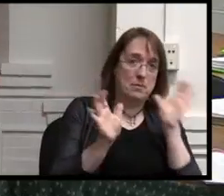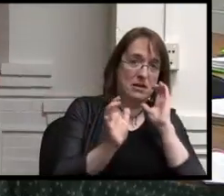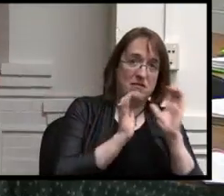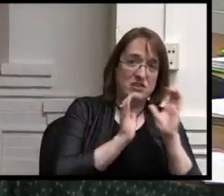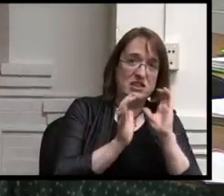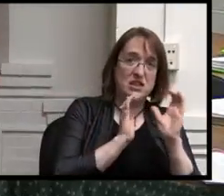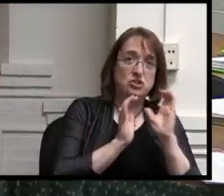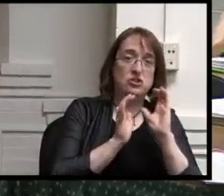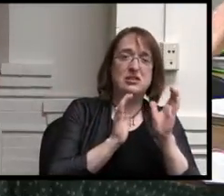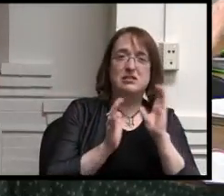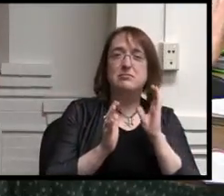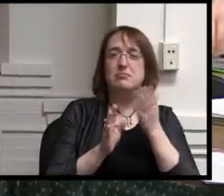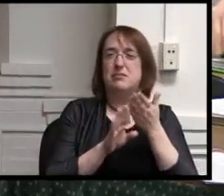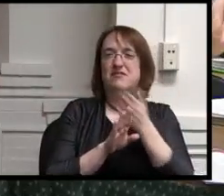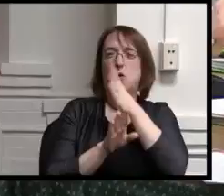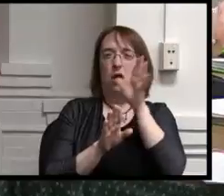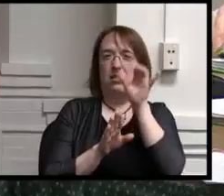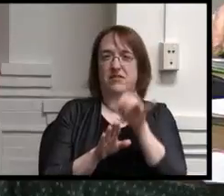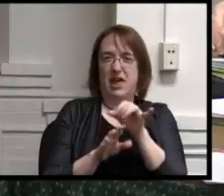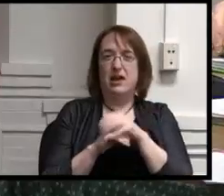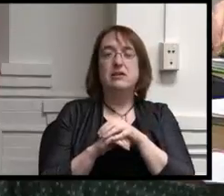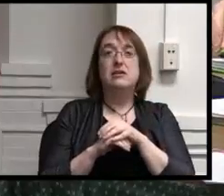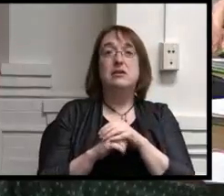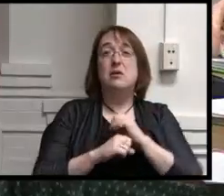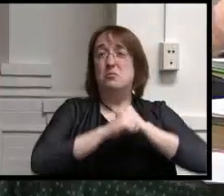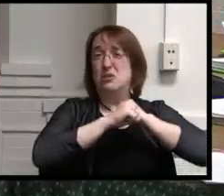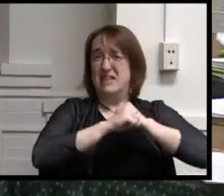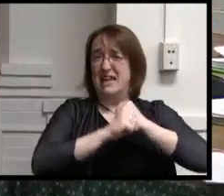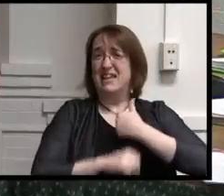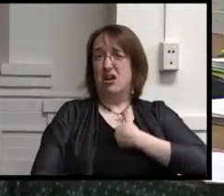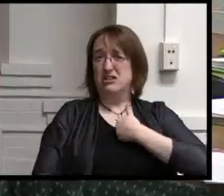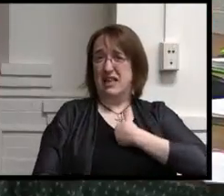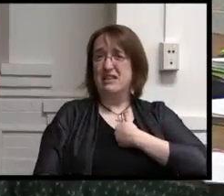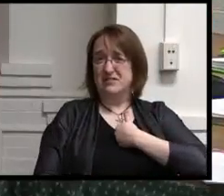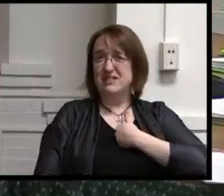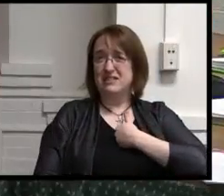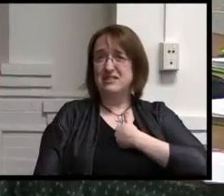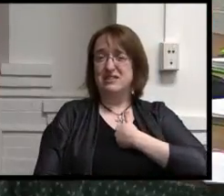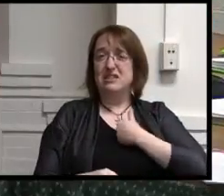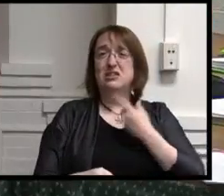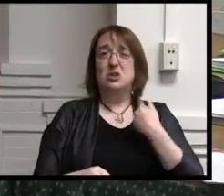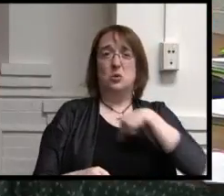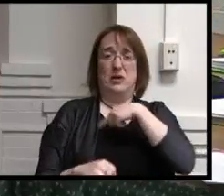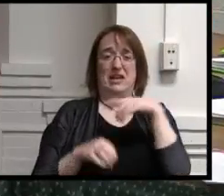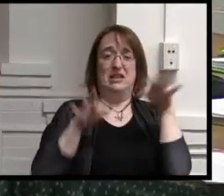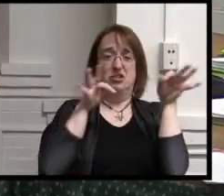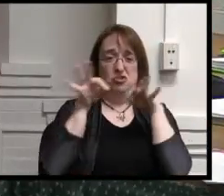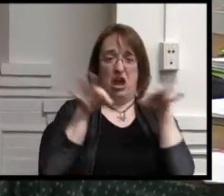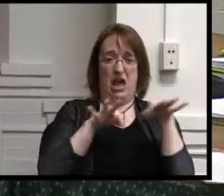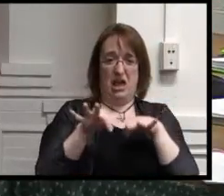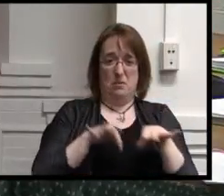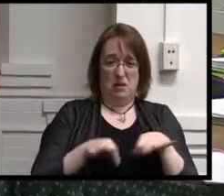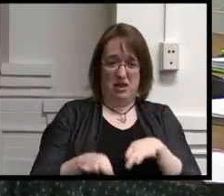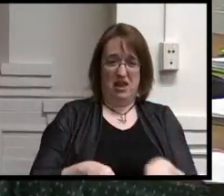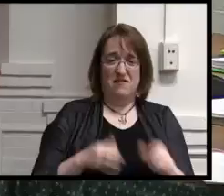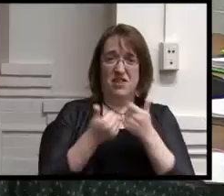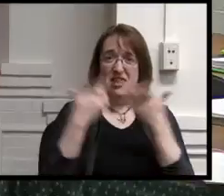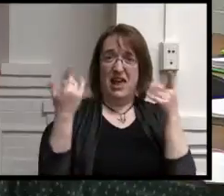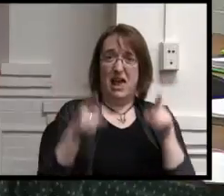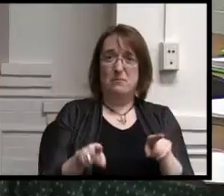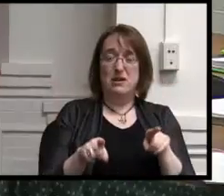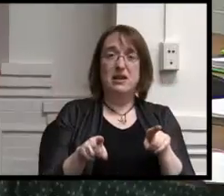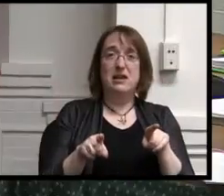tonight, just in order to protect ourselves so that when we started to describe particular deficiencies, we